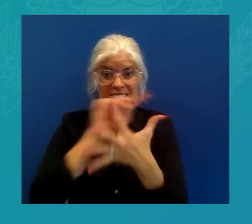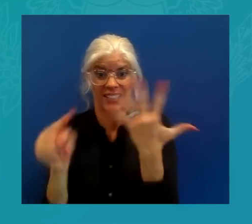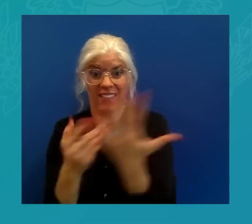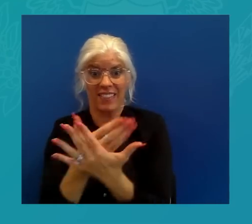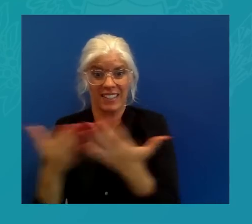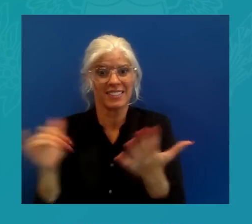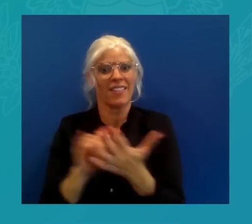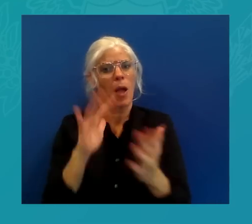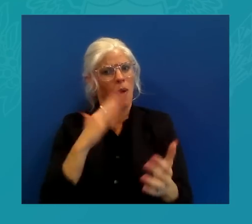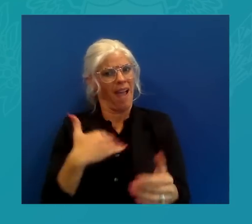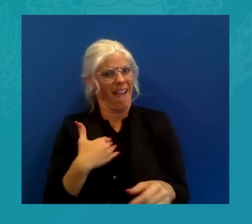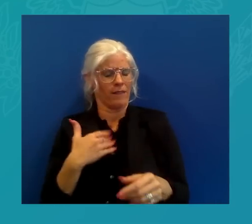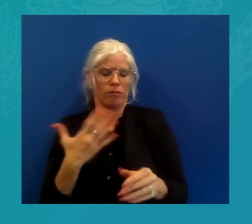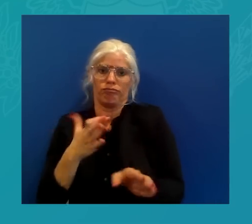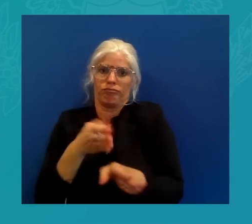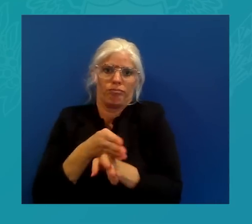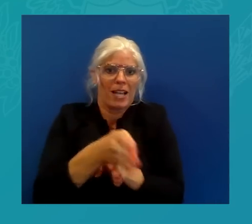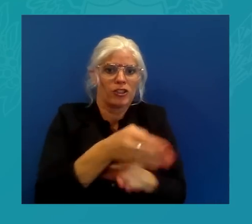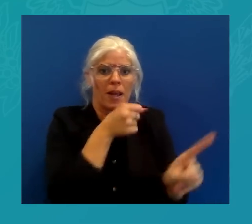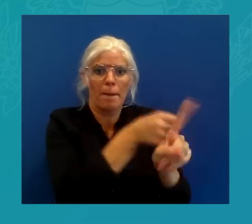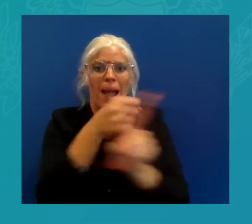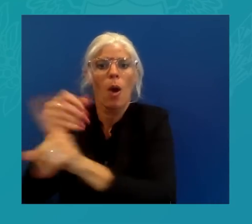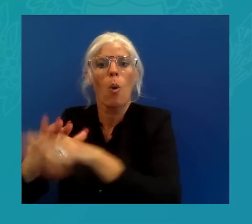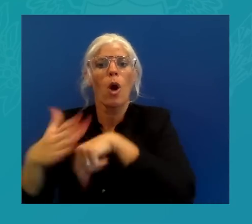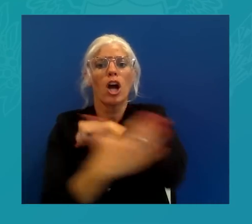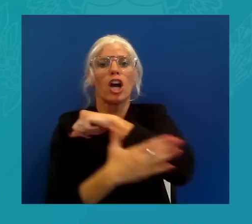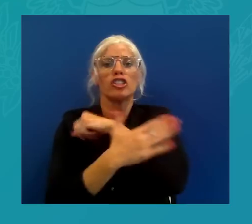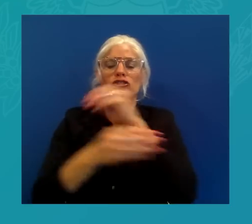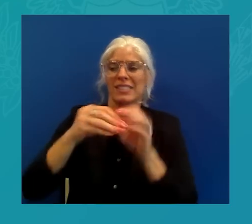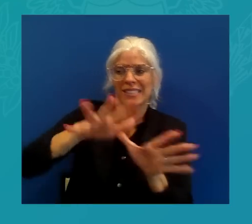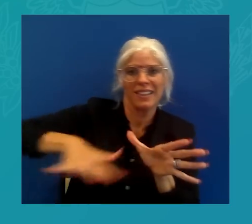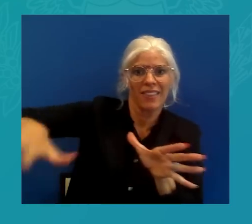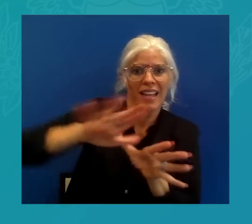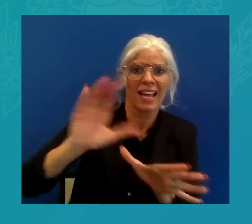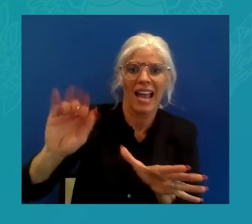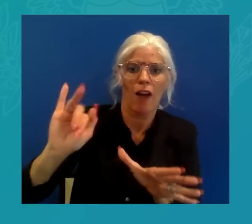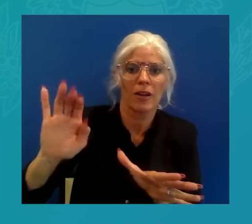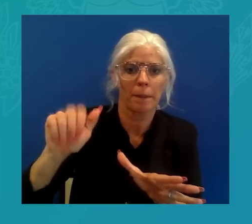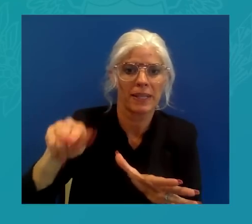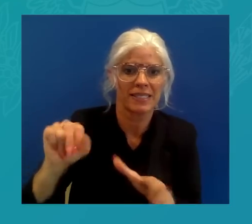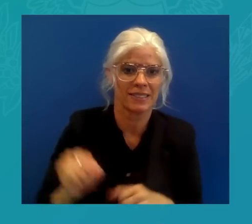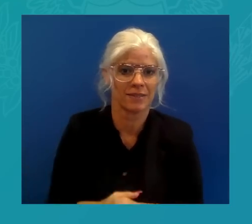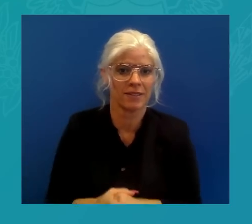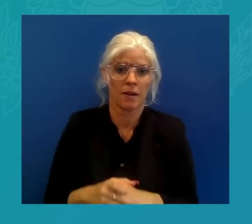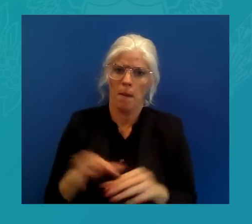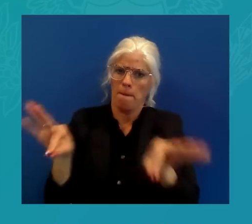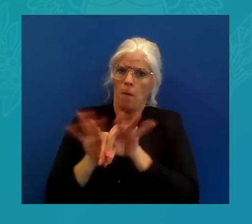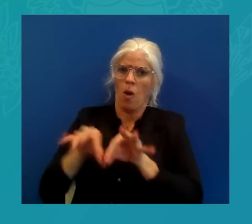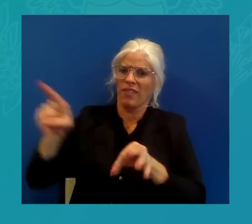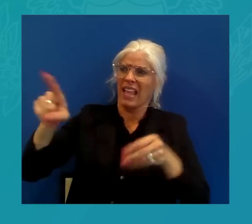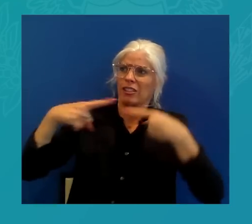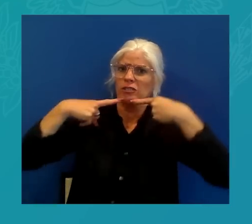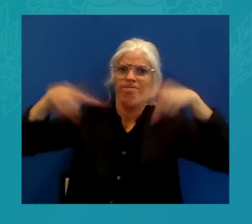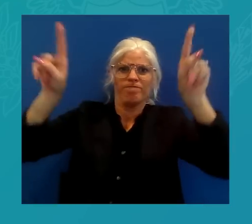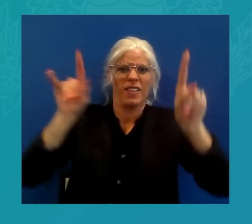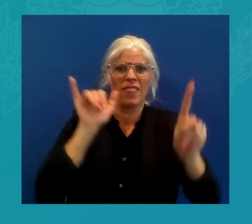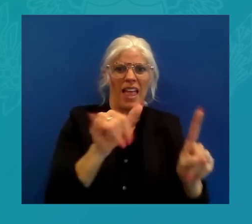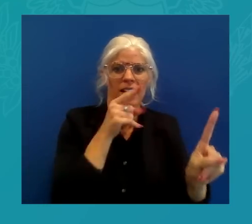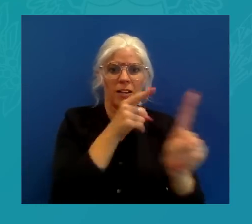in the Caribbean, and we aim to achieve these key reforms by the G20 meeting this